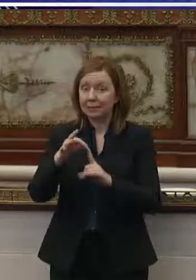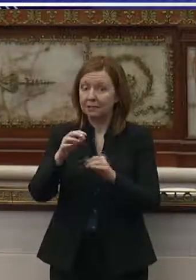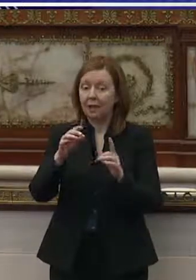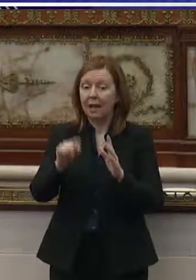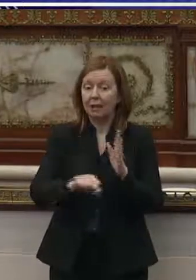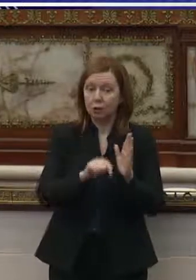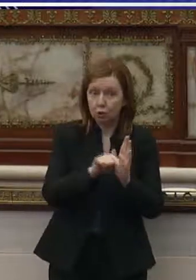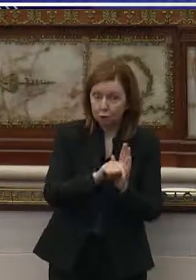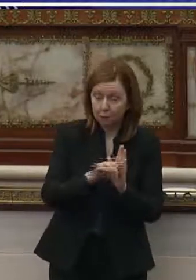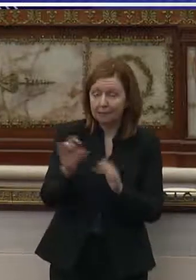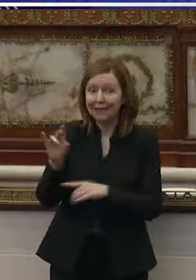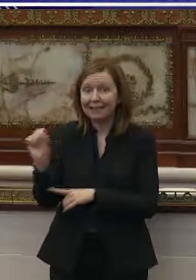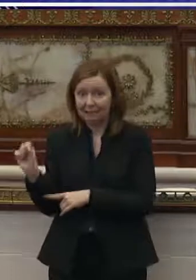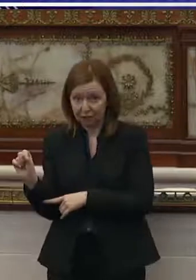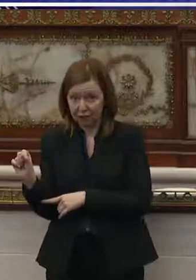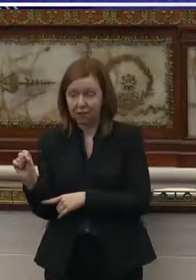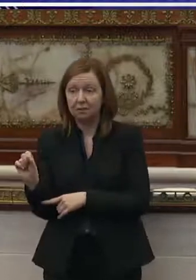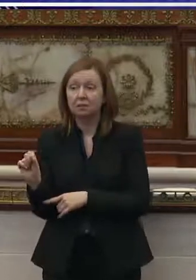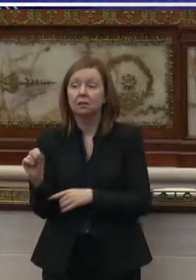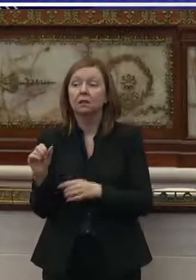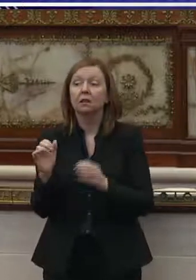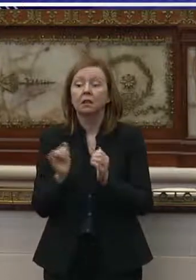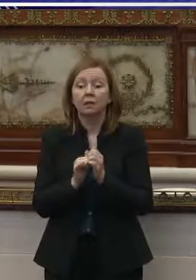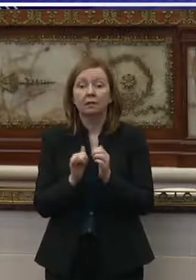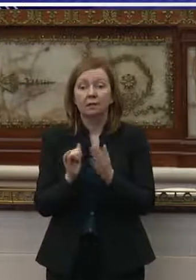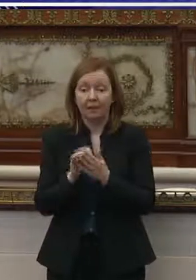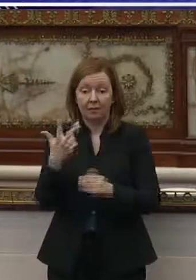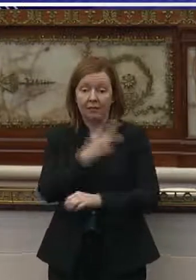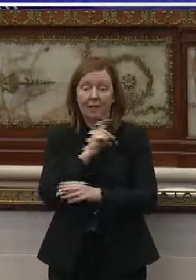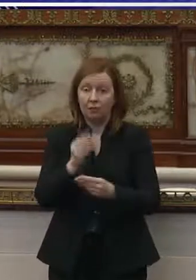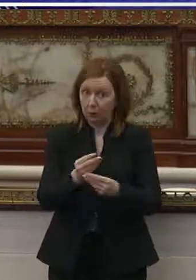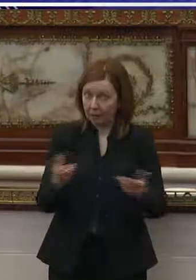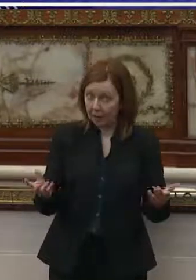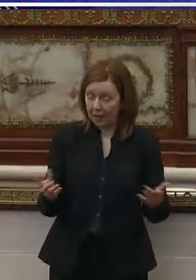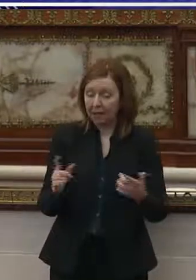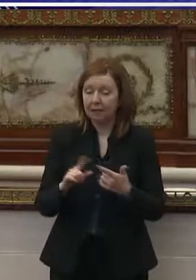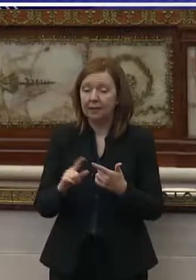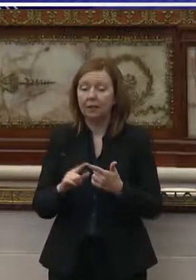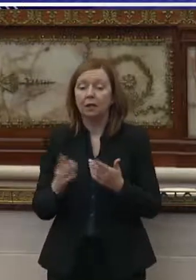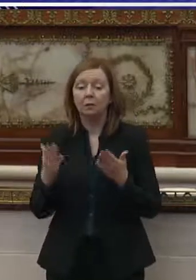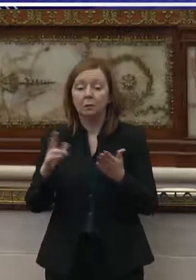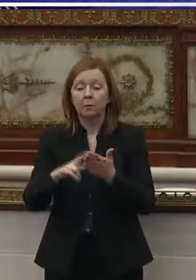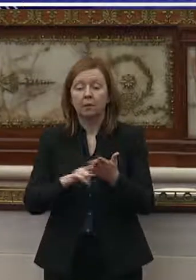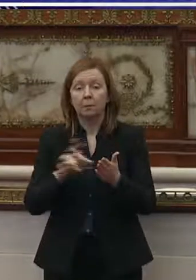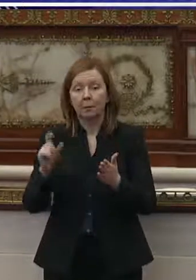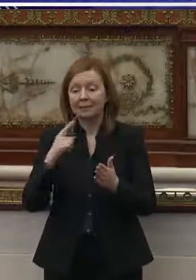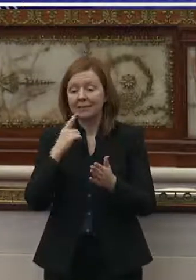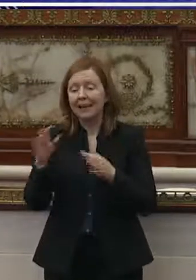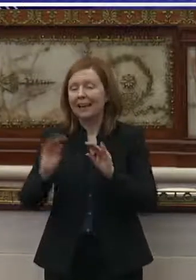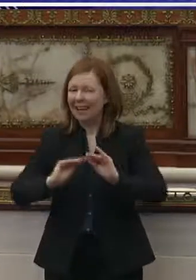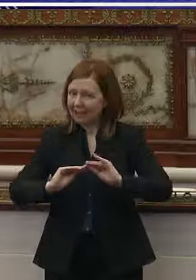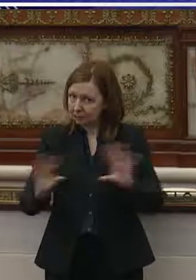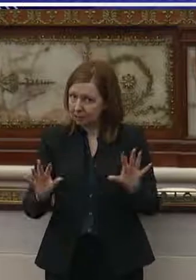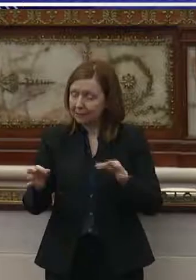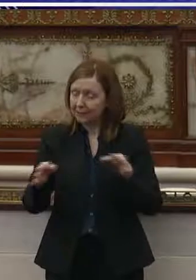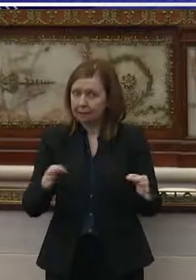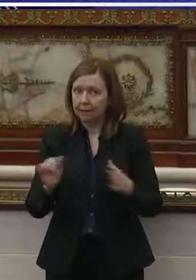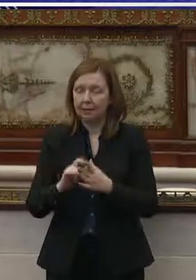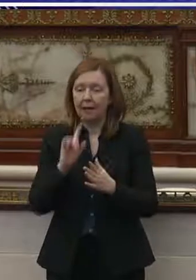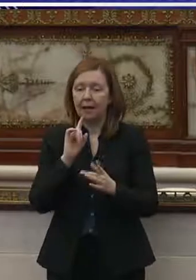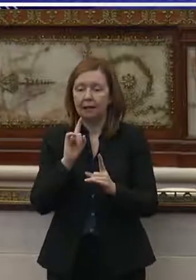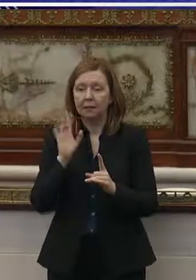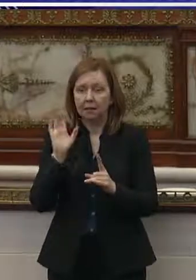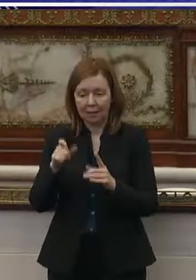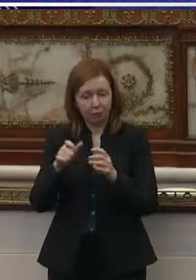and conditions under which the vaccines are being provided. The proposed contract must state explicitly that it is subject